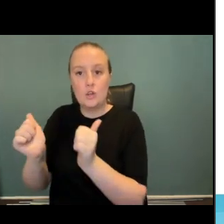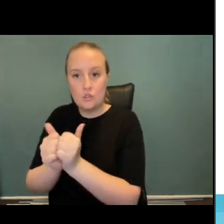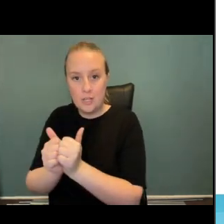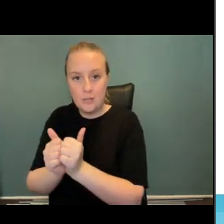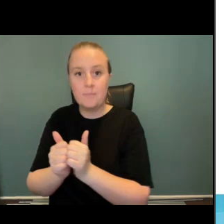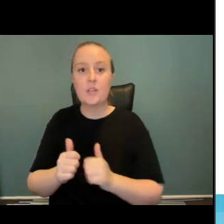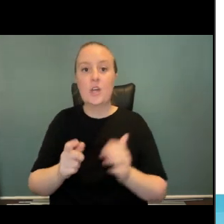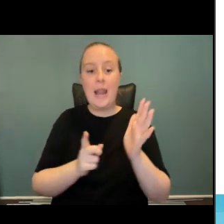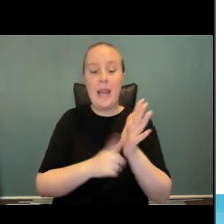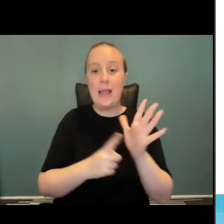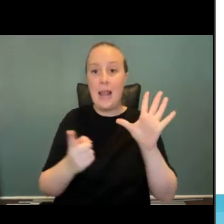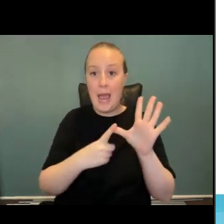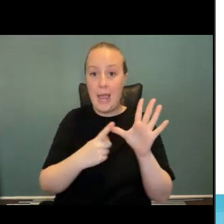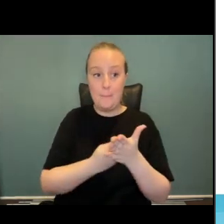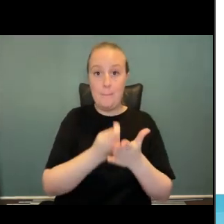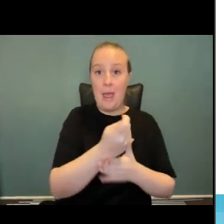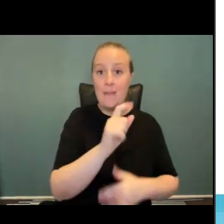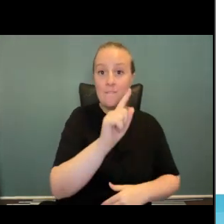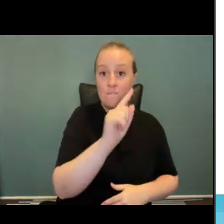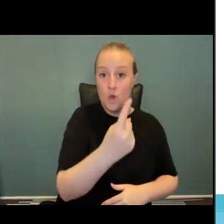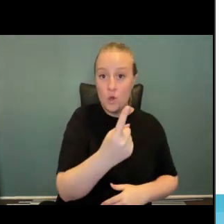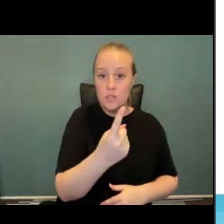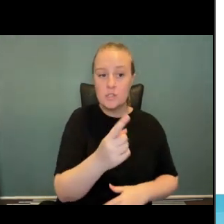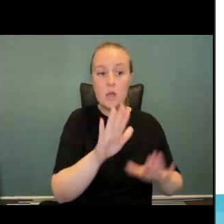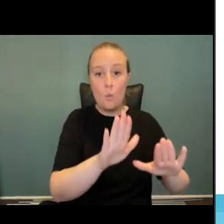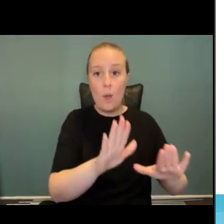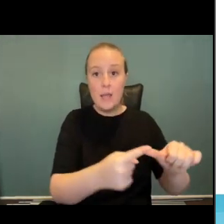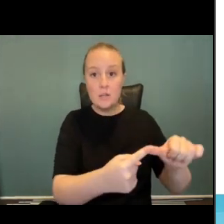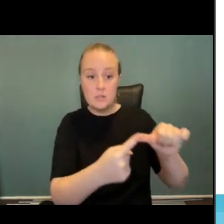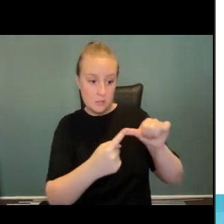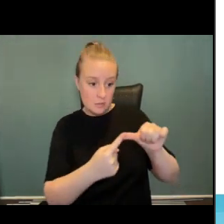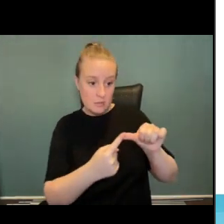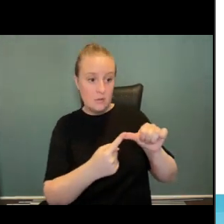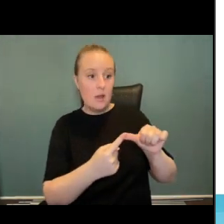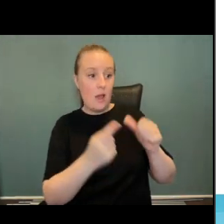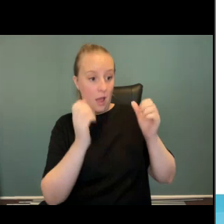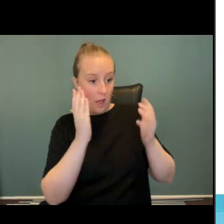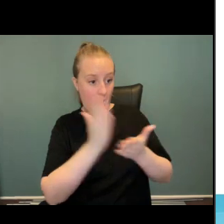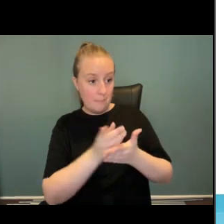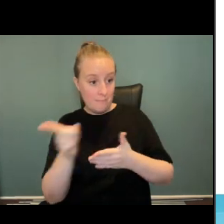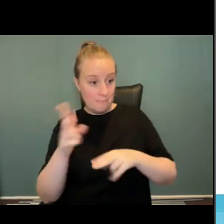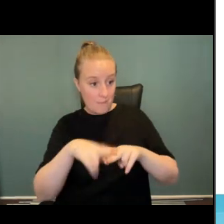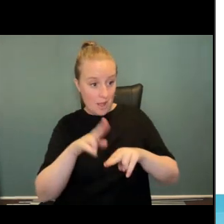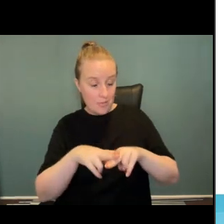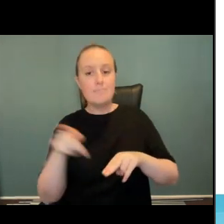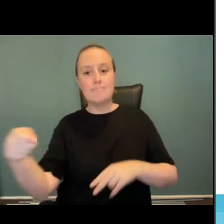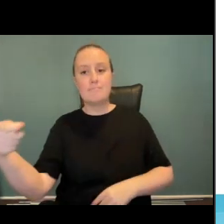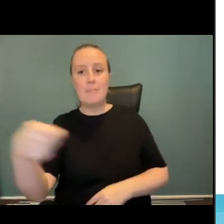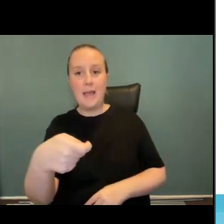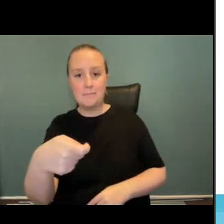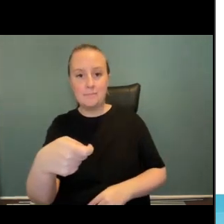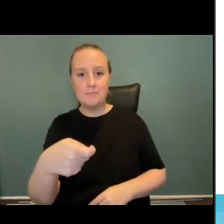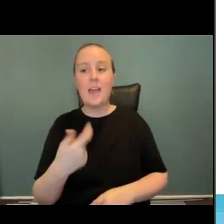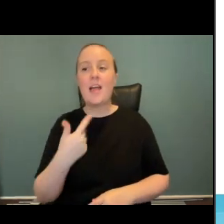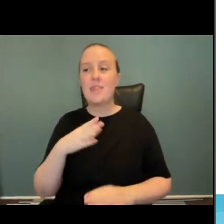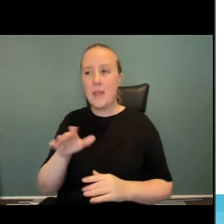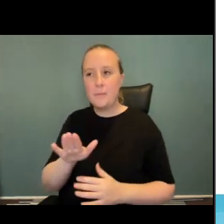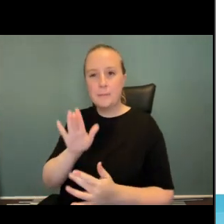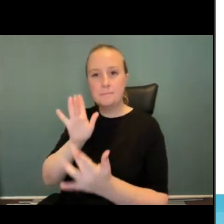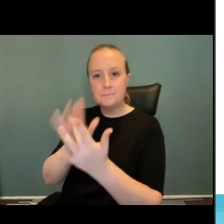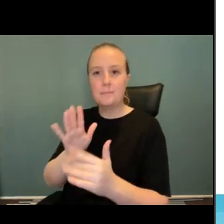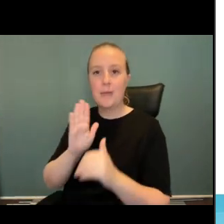8 weeks. If they ignore our correspondence and think that we're just going to go away, we don't. So then